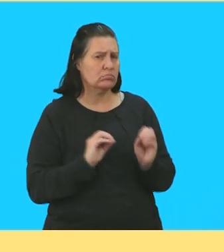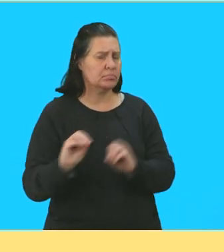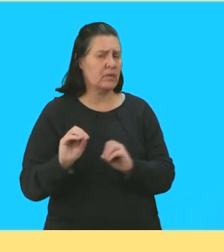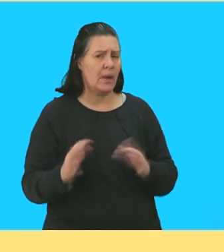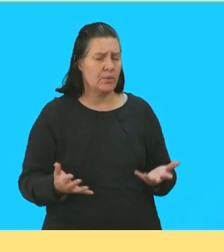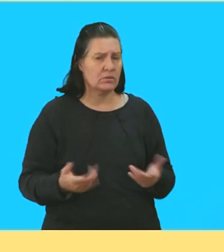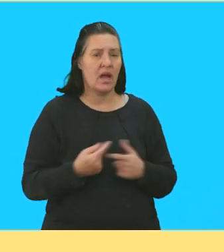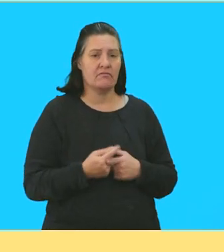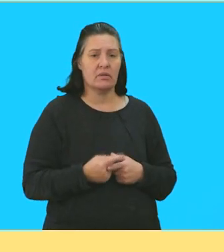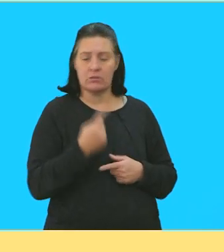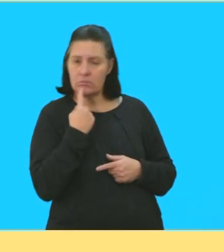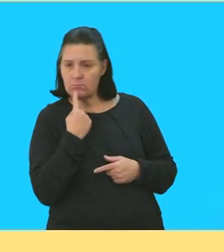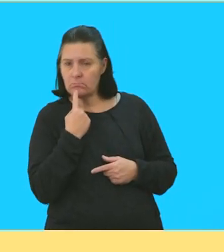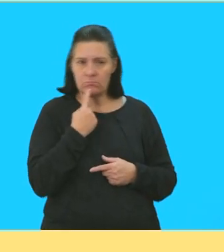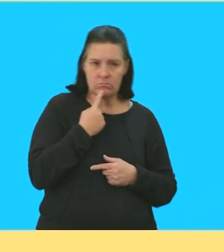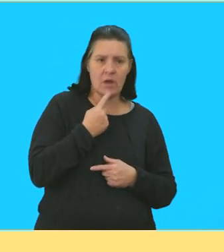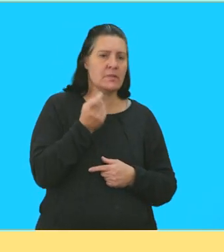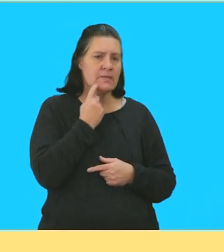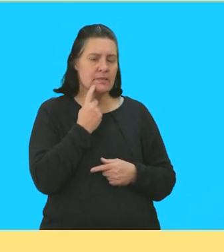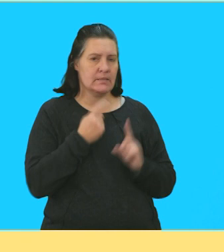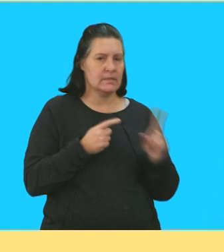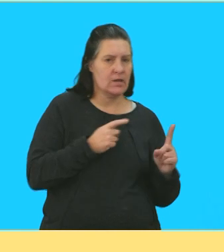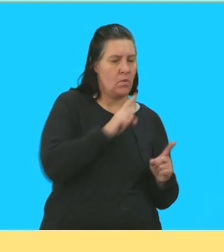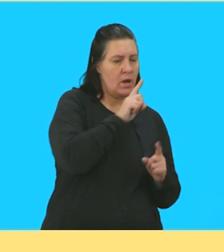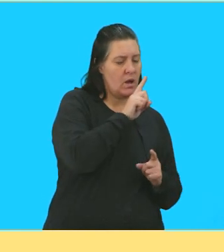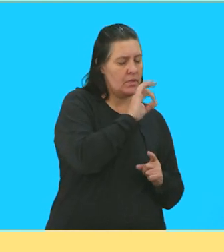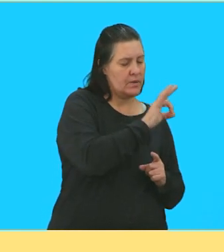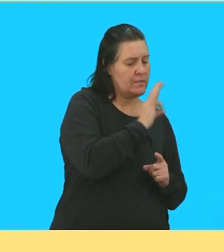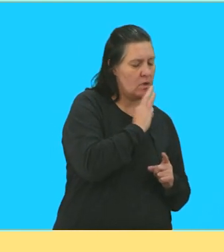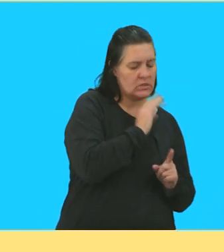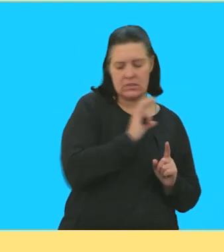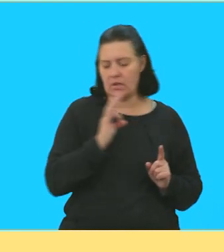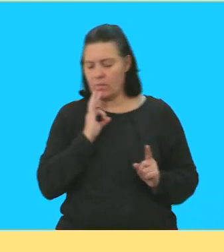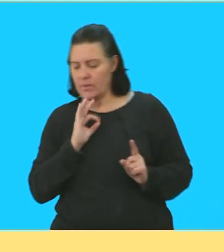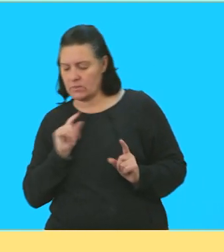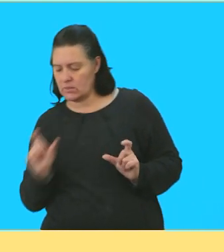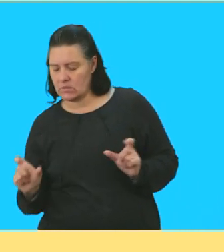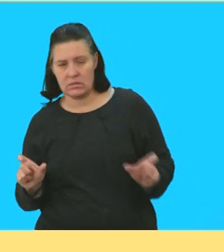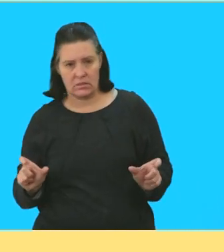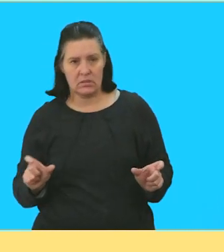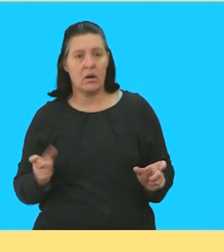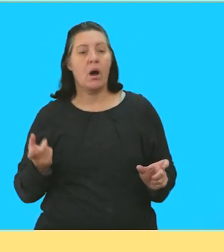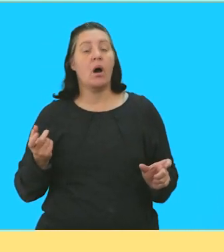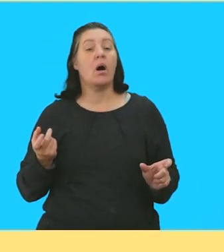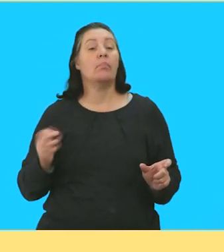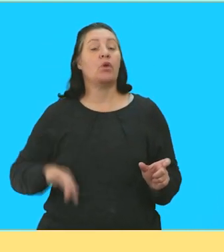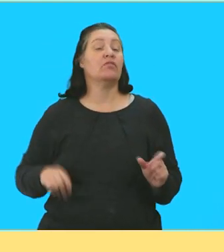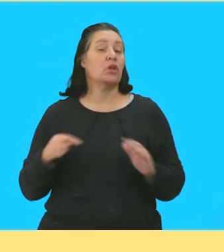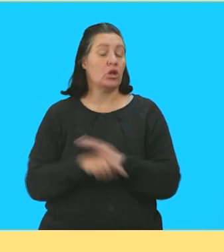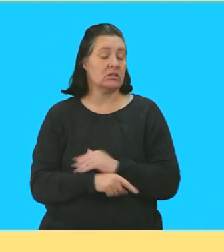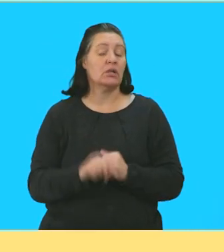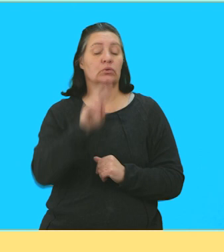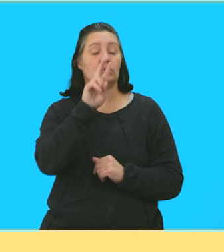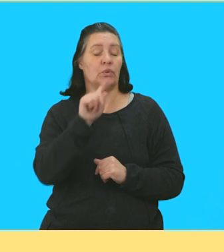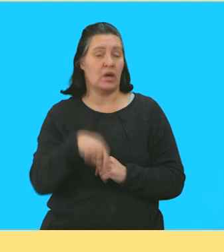So to see that, it's very easy. I'll just say 3,000, 3,000 here. Therefore, the profit and loss account becomes